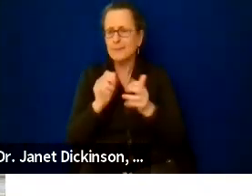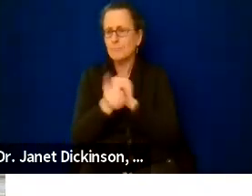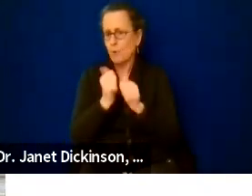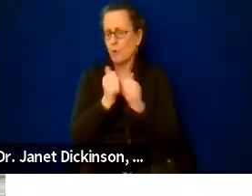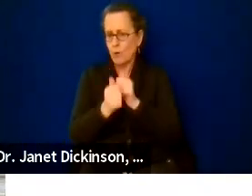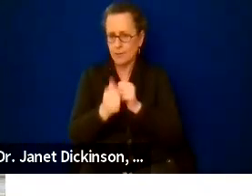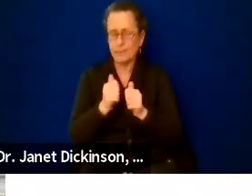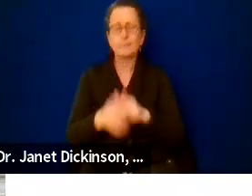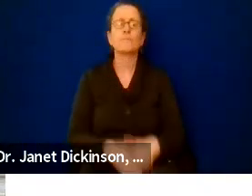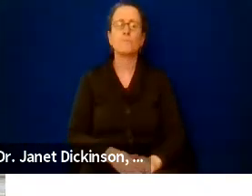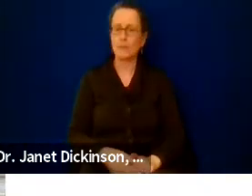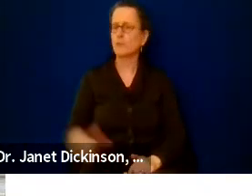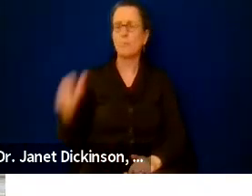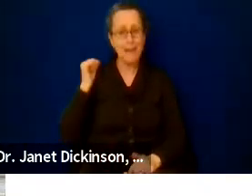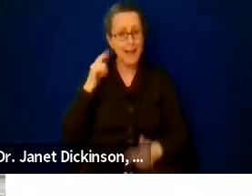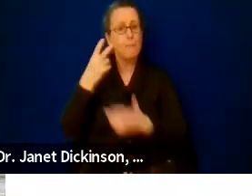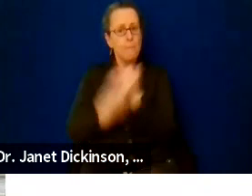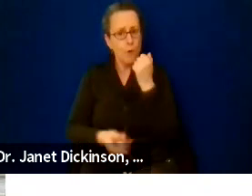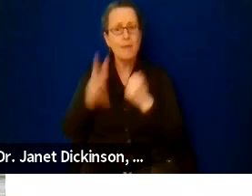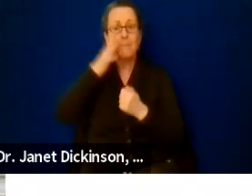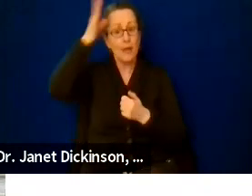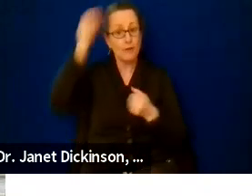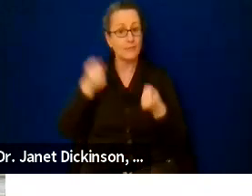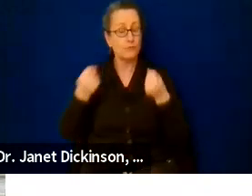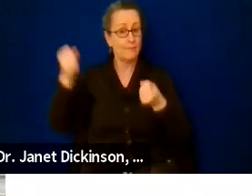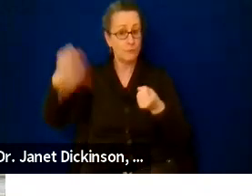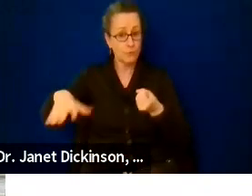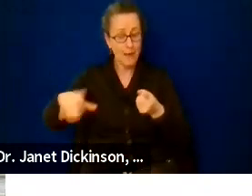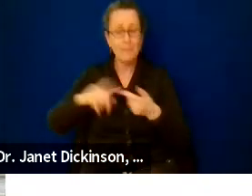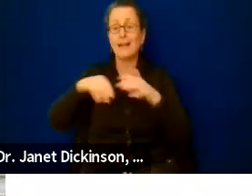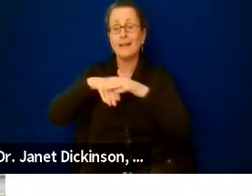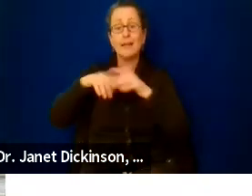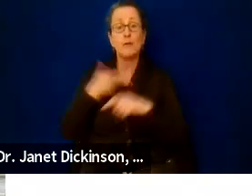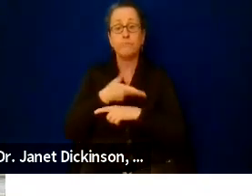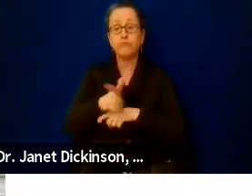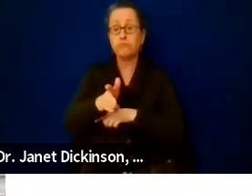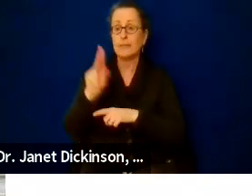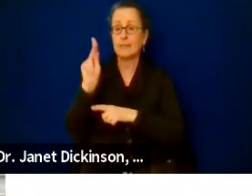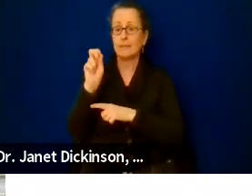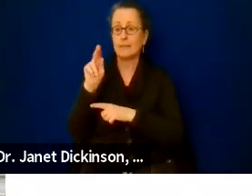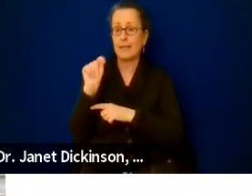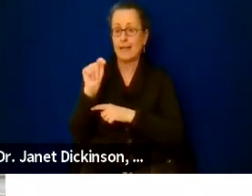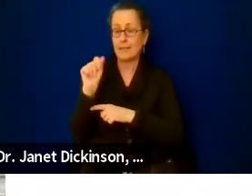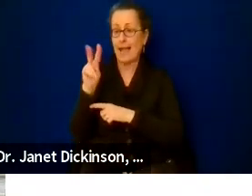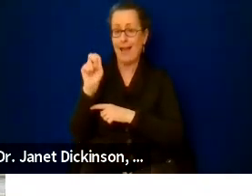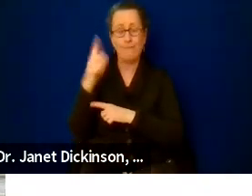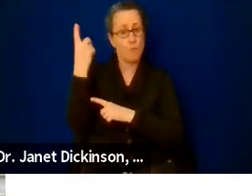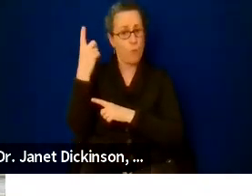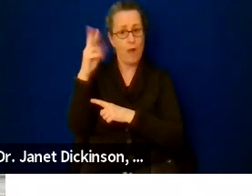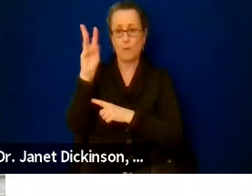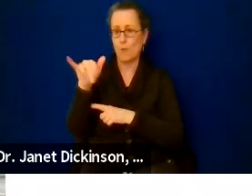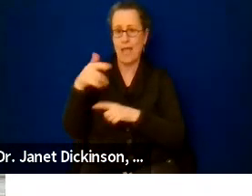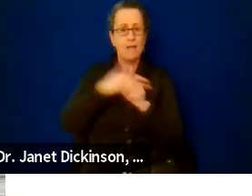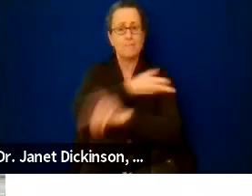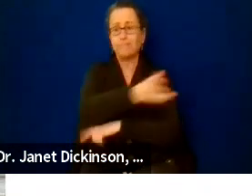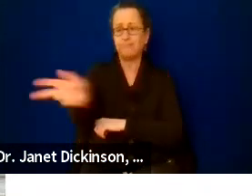for parent drop-off as well. You'll enter on Kent Avenue, and it'll be one way around the back of the building